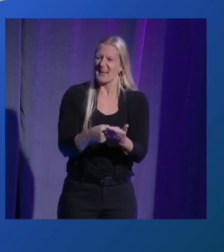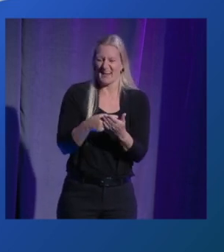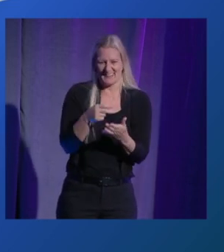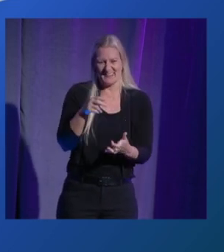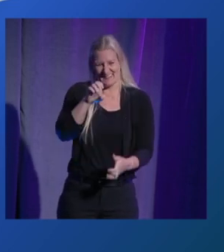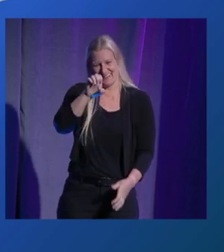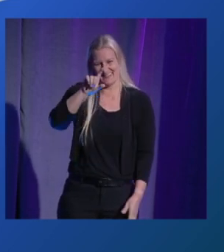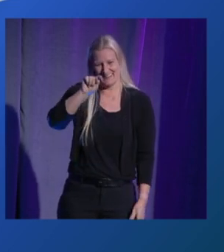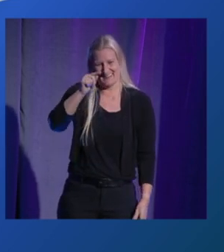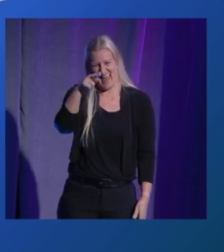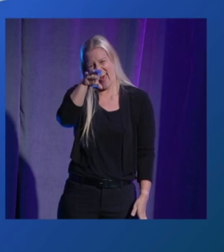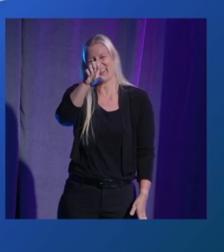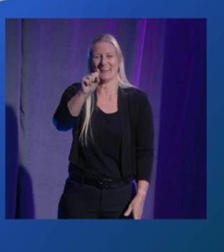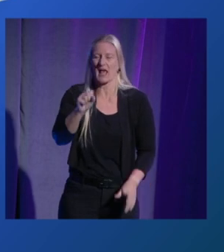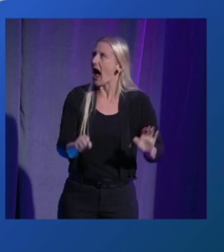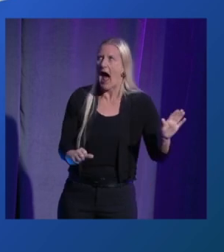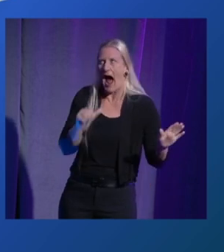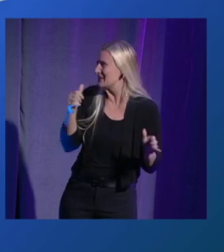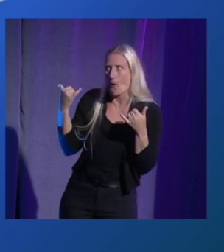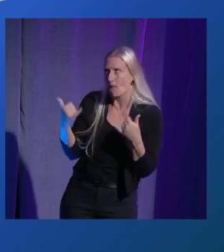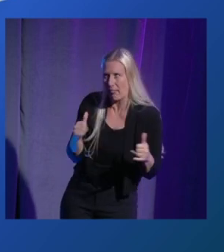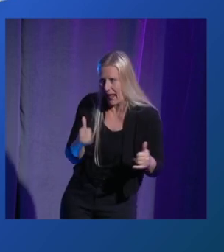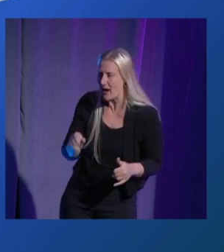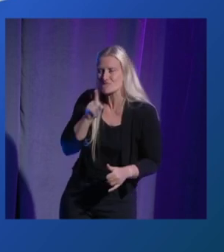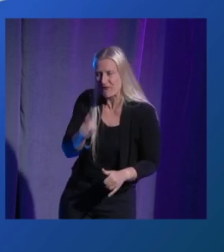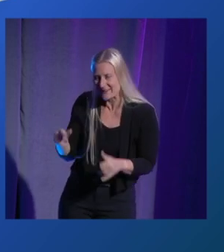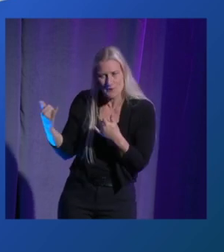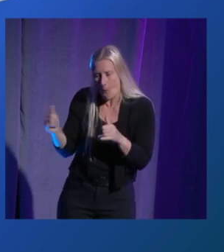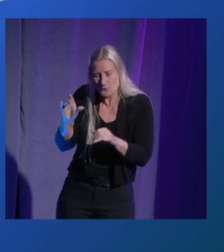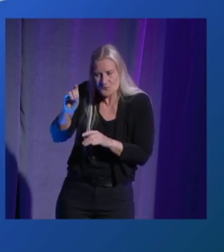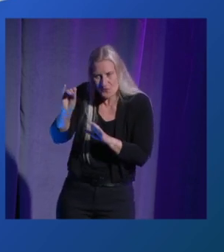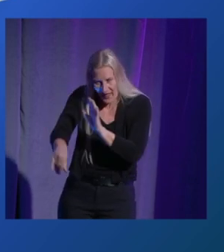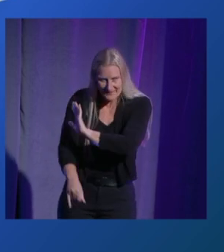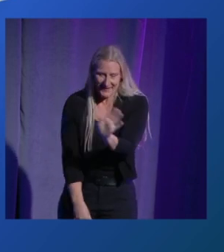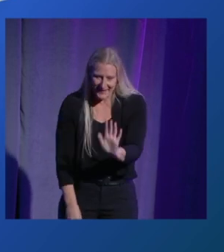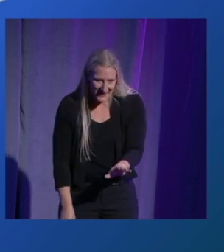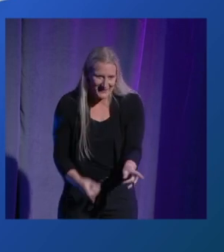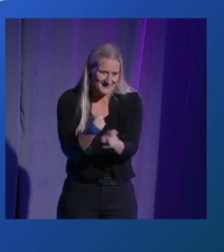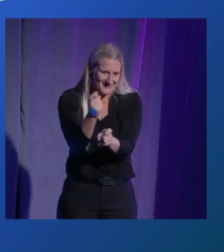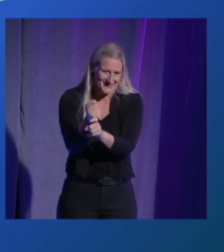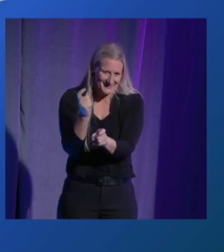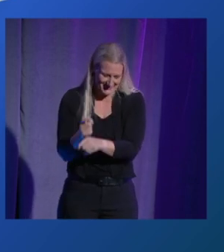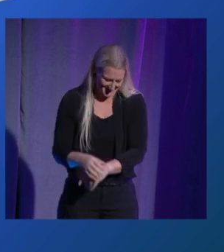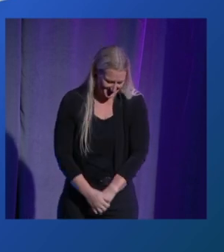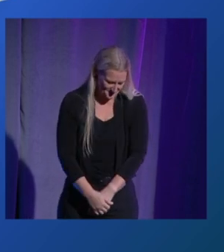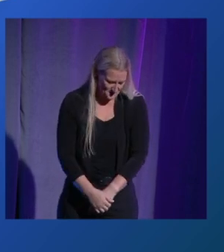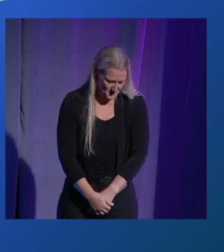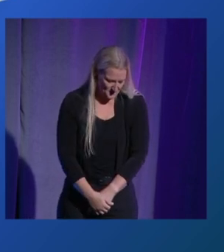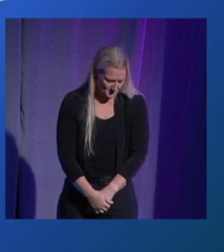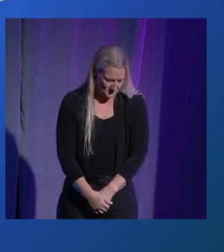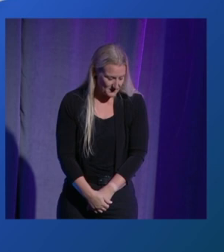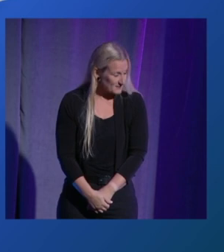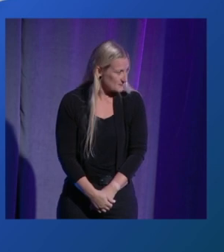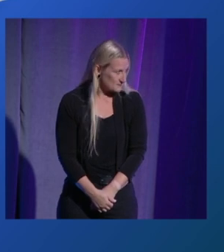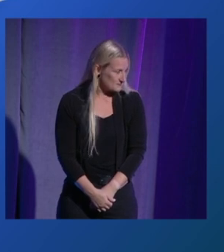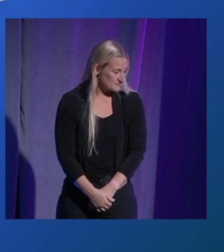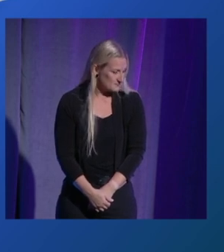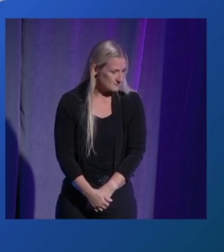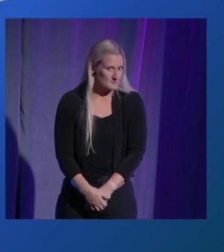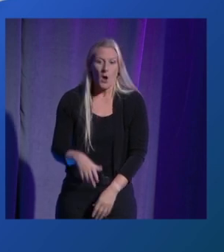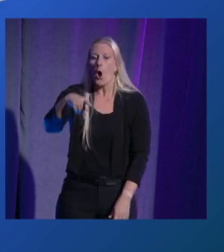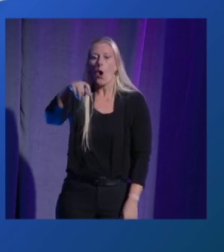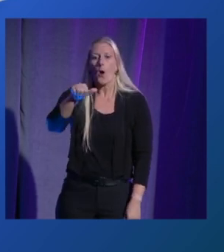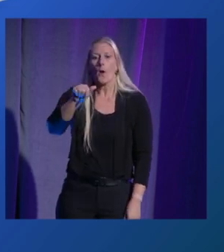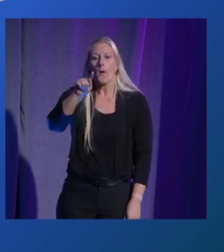play video I know ABY I know and speaking of oid here's a funny anecdote um a couple years